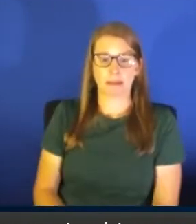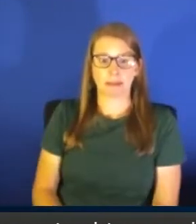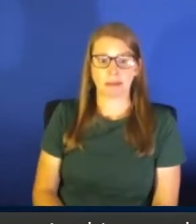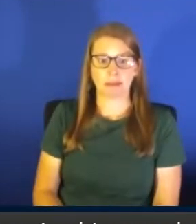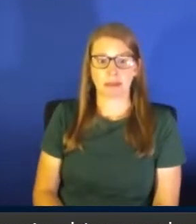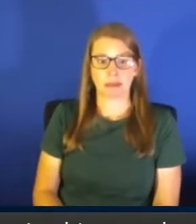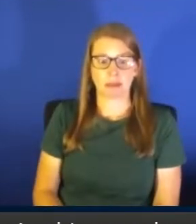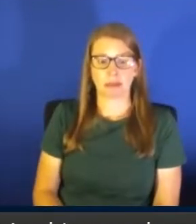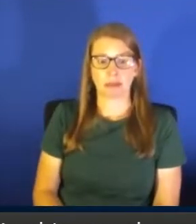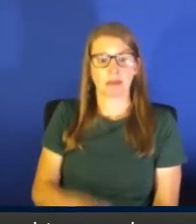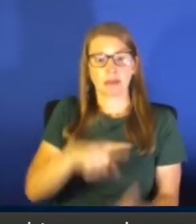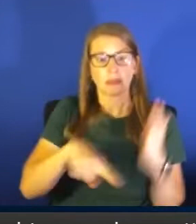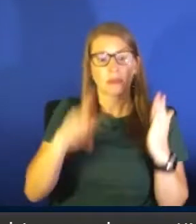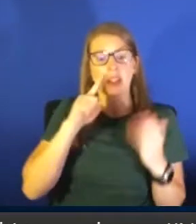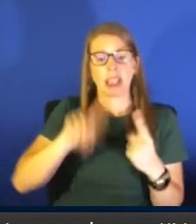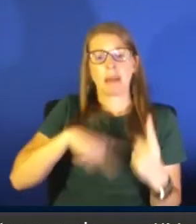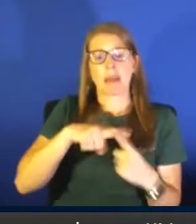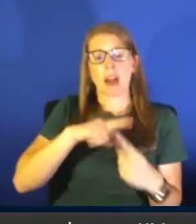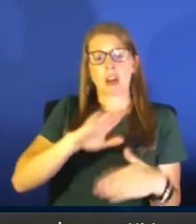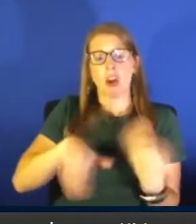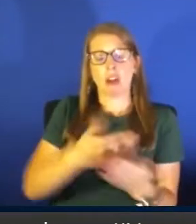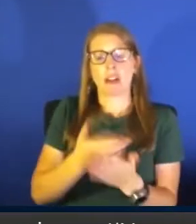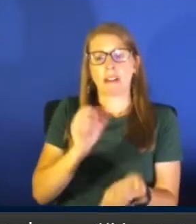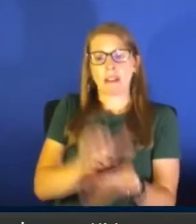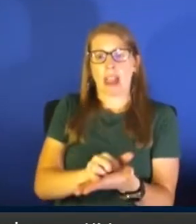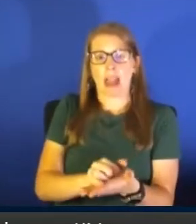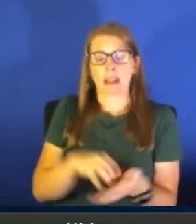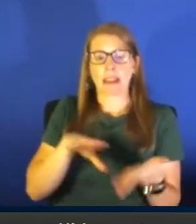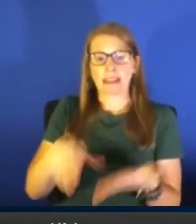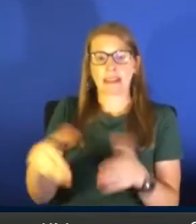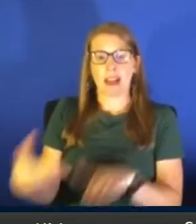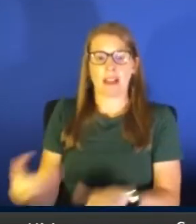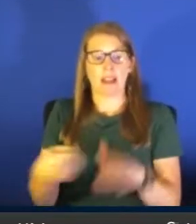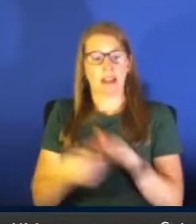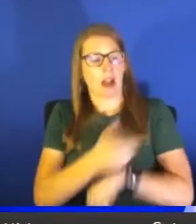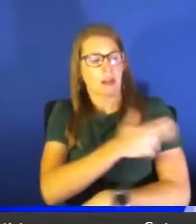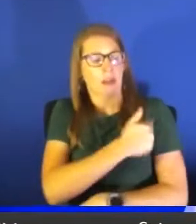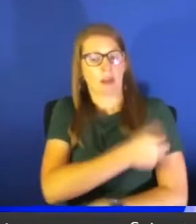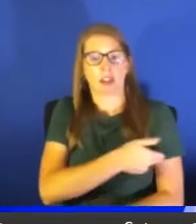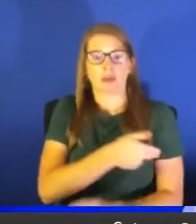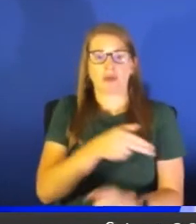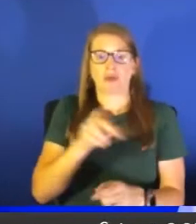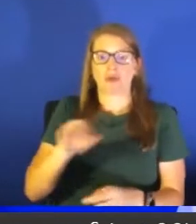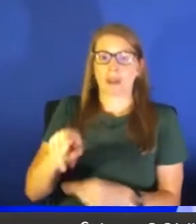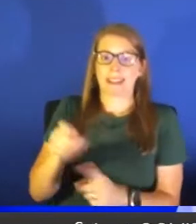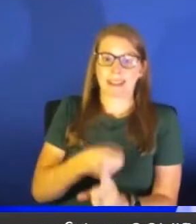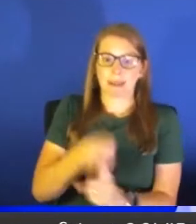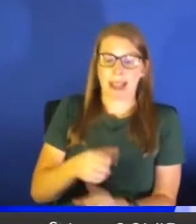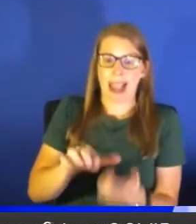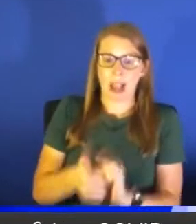What do you make of all that, and how are the death and hospitalization rates being impacted? Yeah, you know, what we have from our